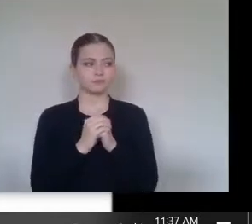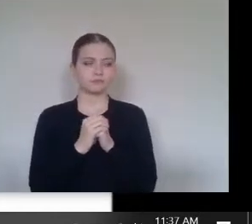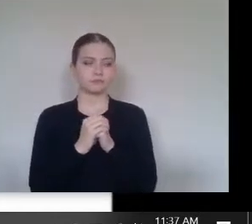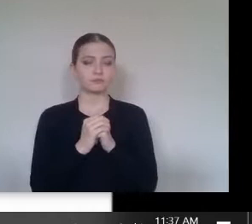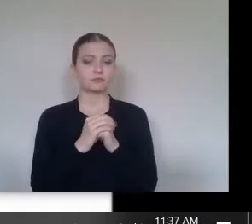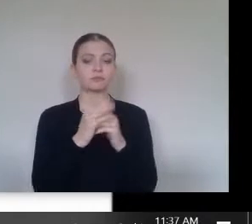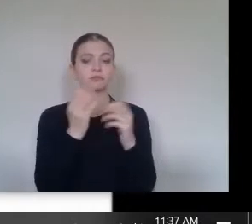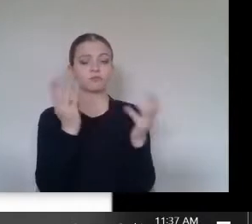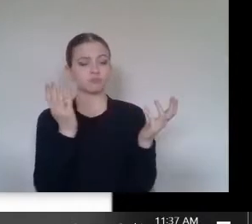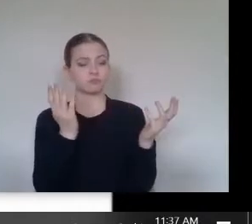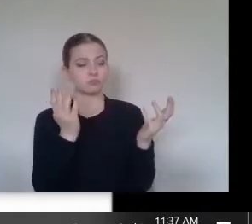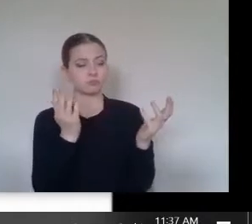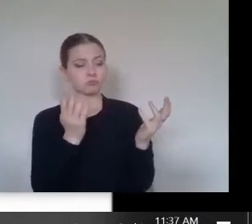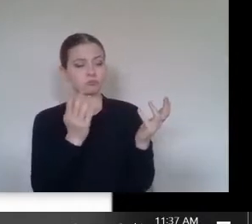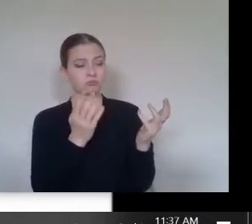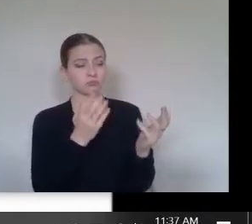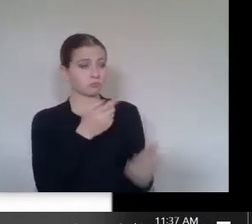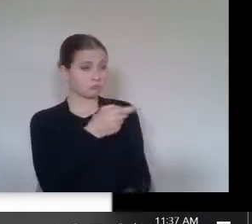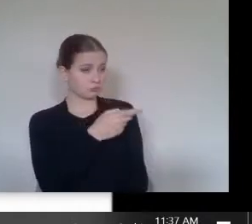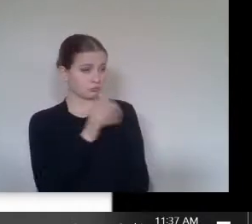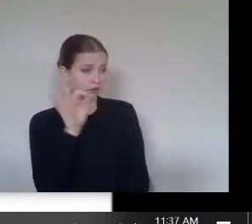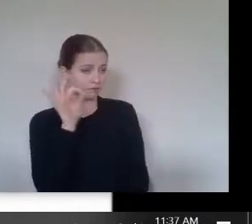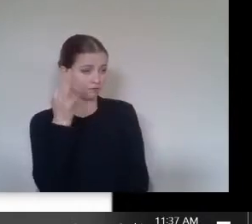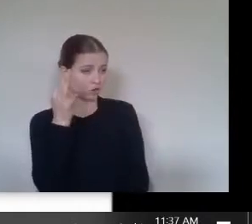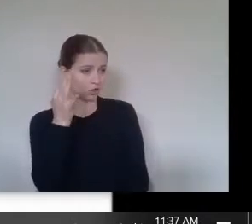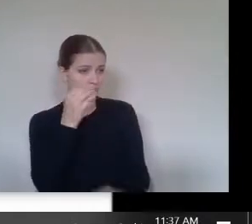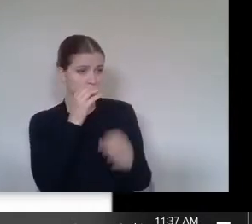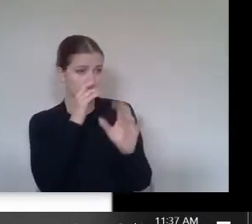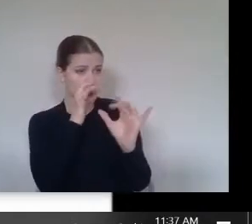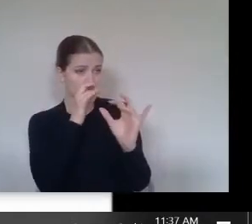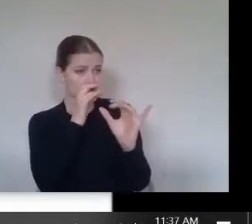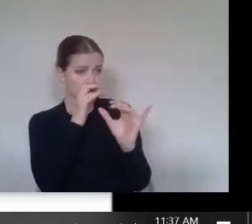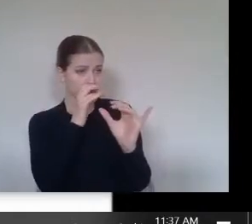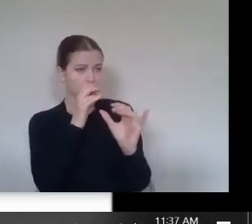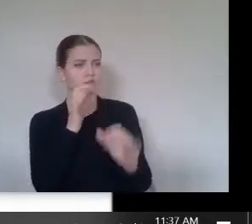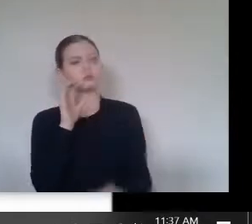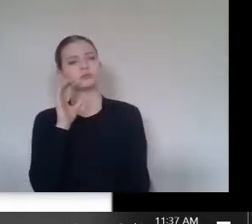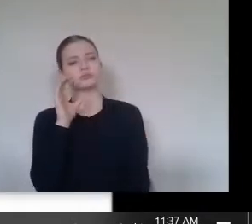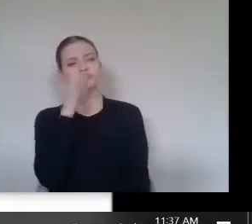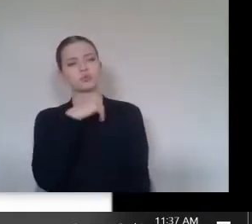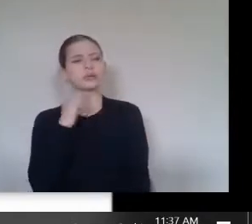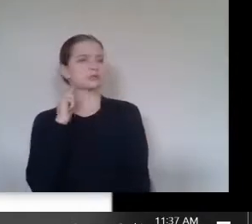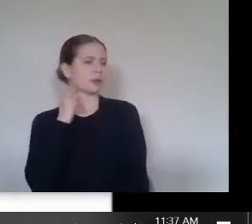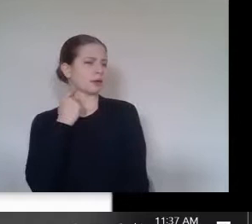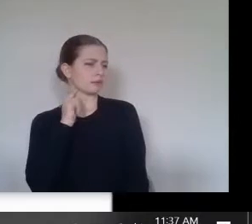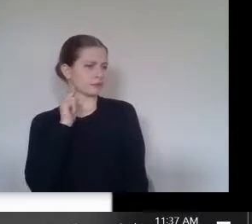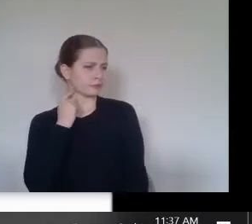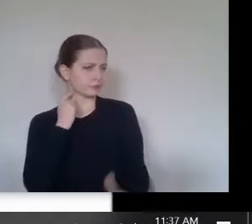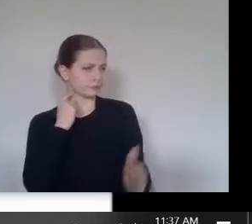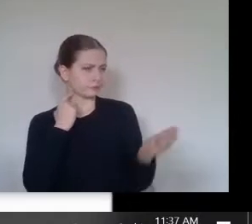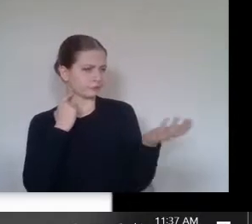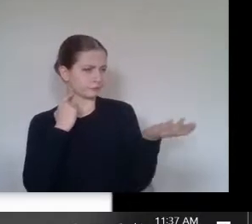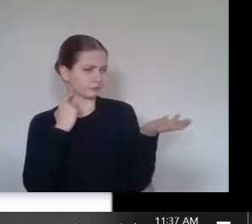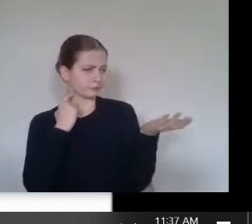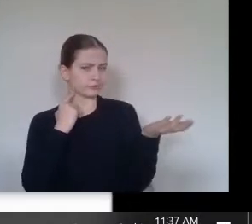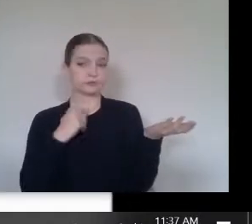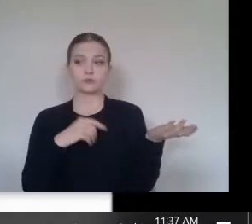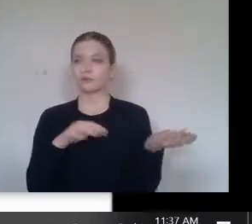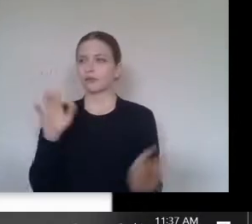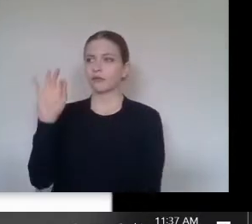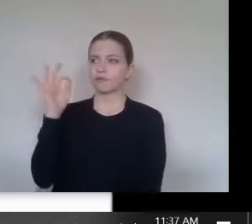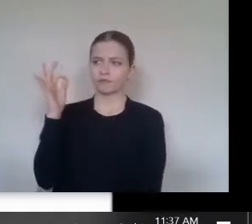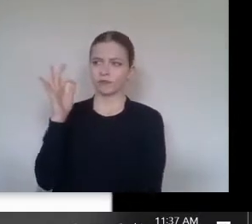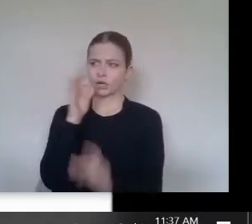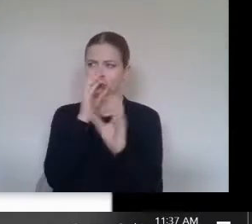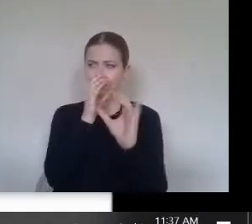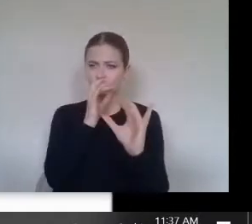What say you, French horns? You have a strange accent. The French horns did not